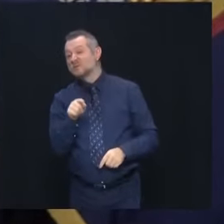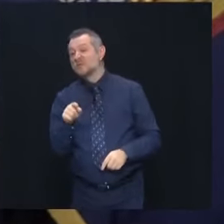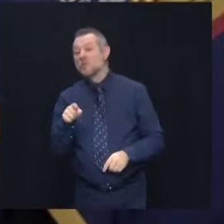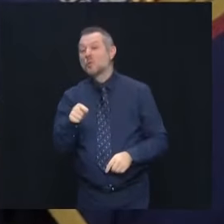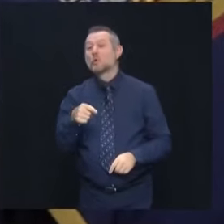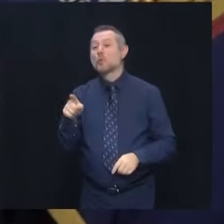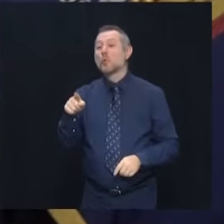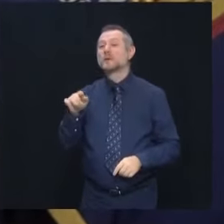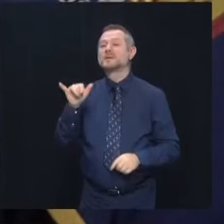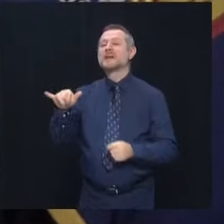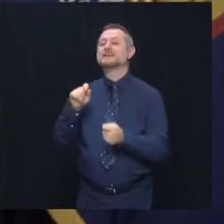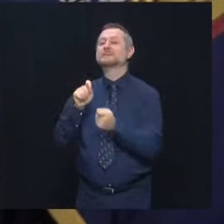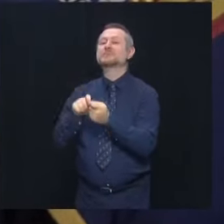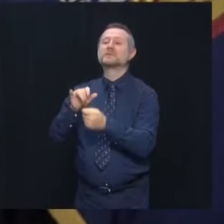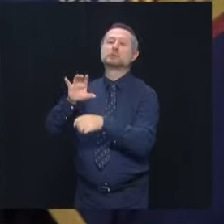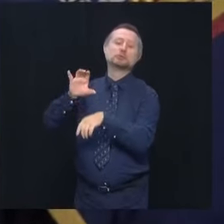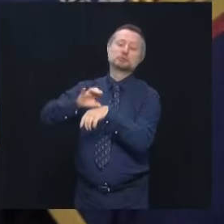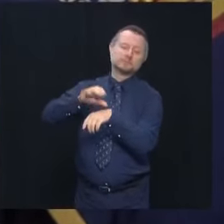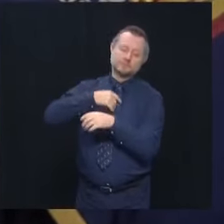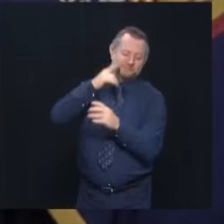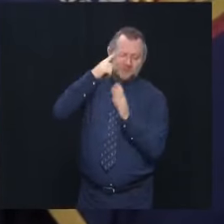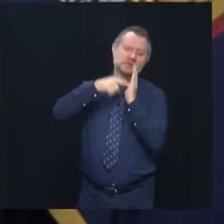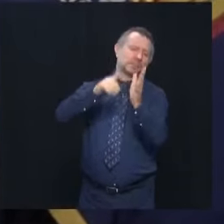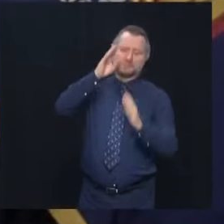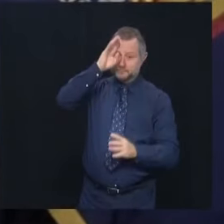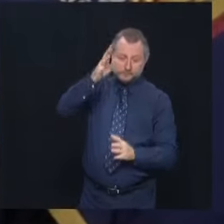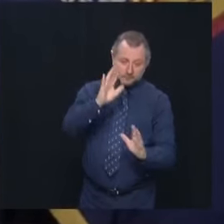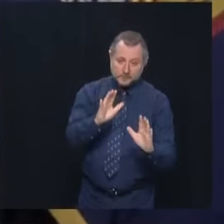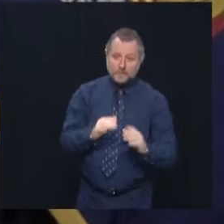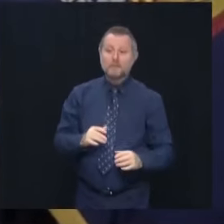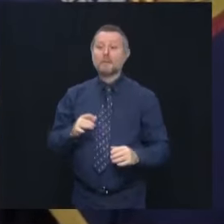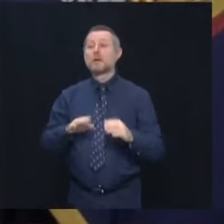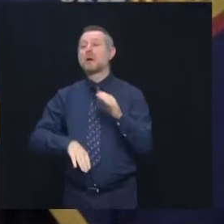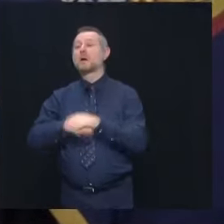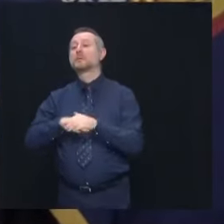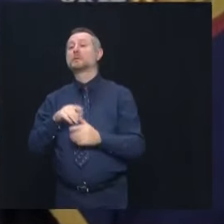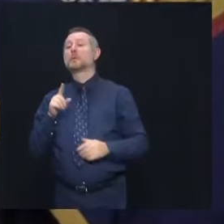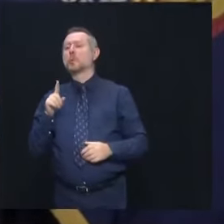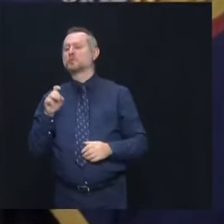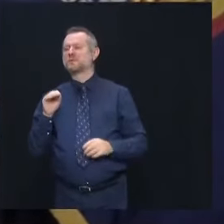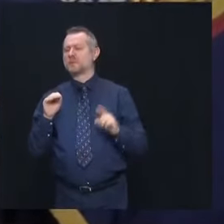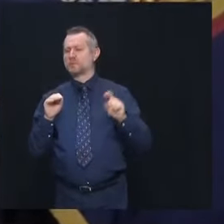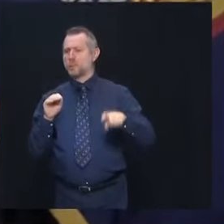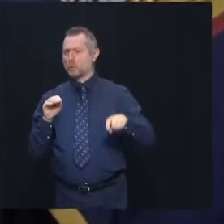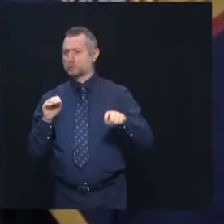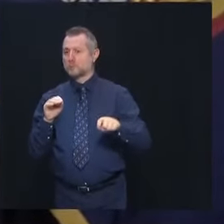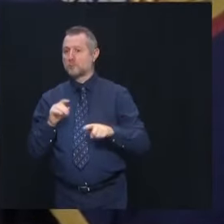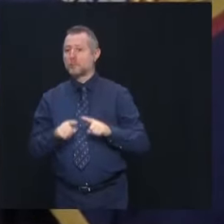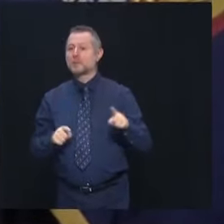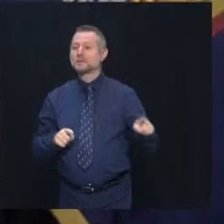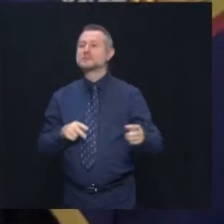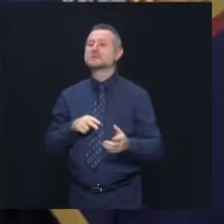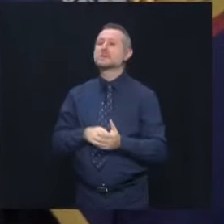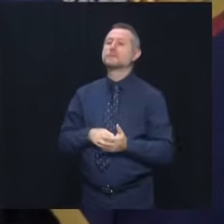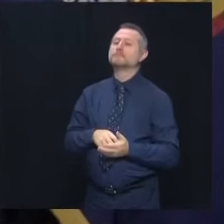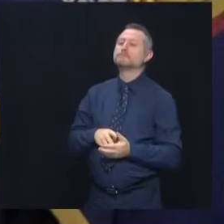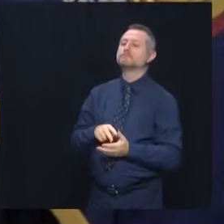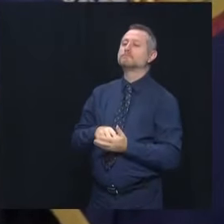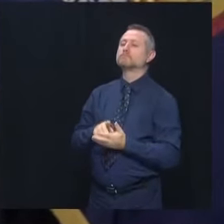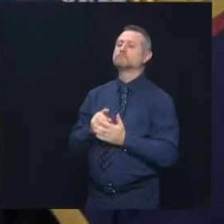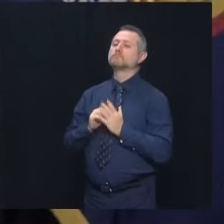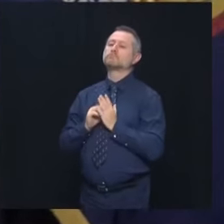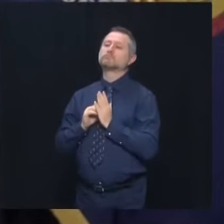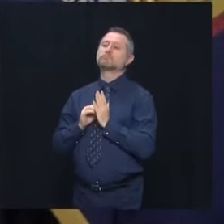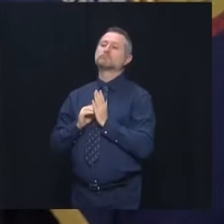St. Peter's Church. The capacity is 150. you stand at the front door.